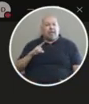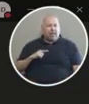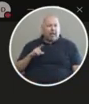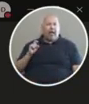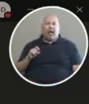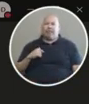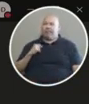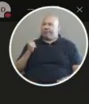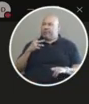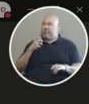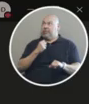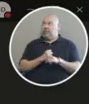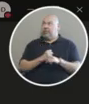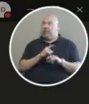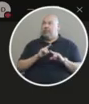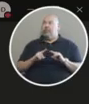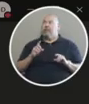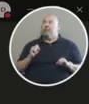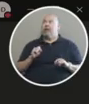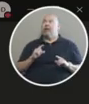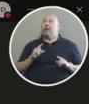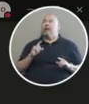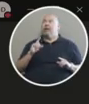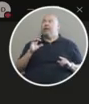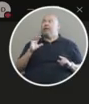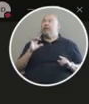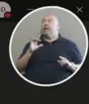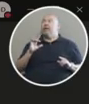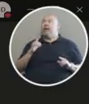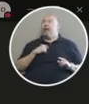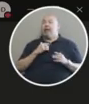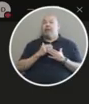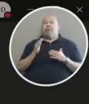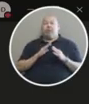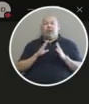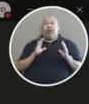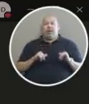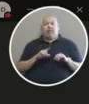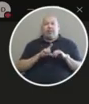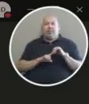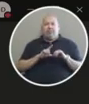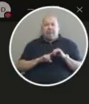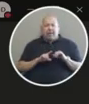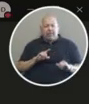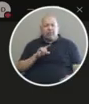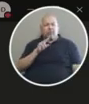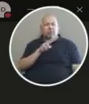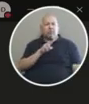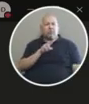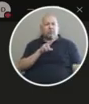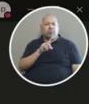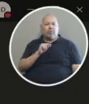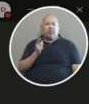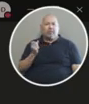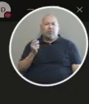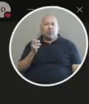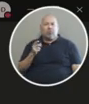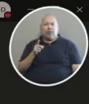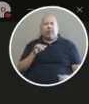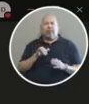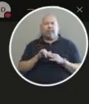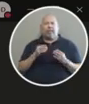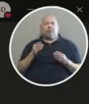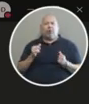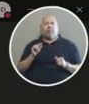have been for years. To put things in perspective, I bought a house in El Paso in 2012, in which